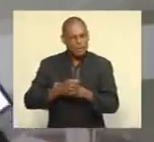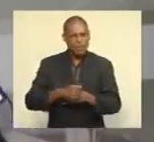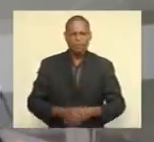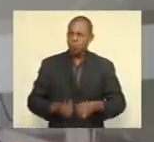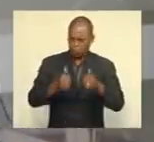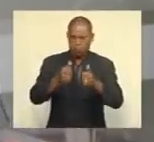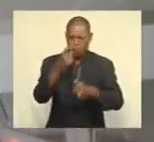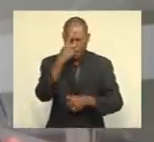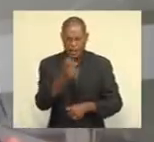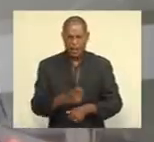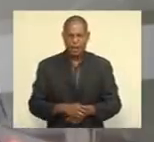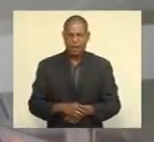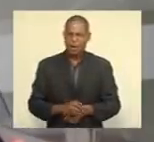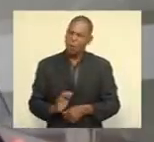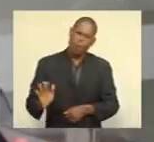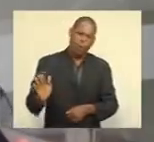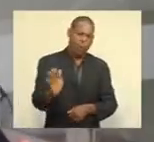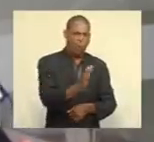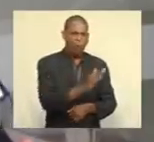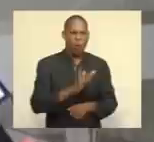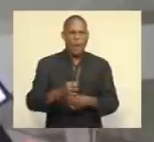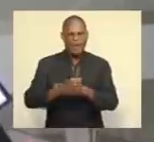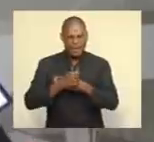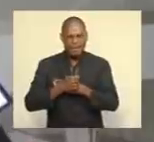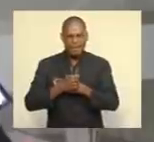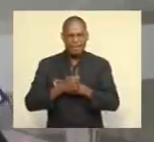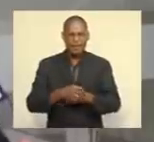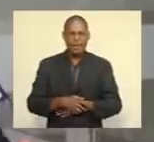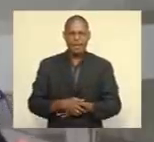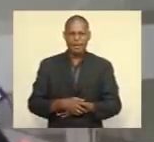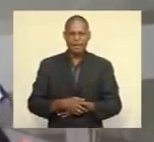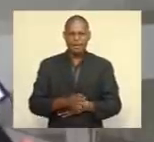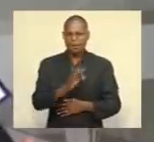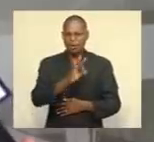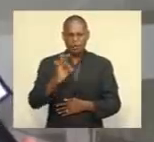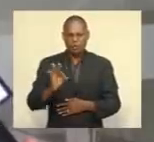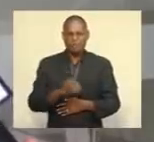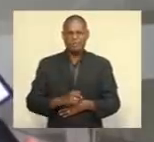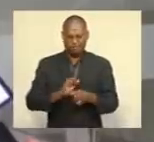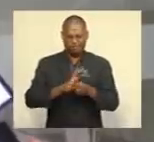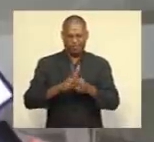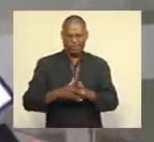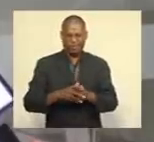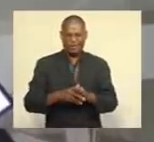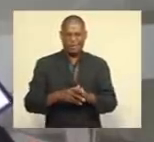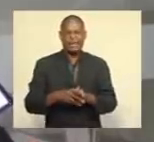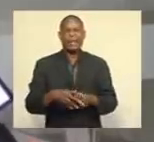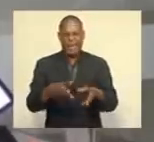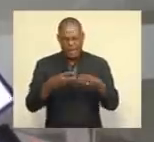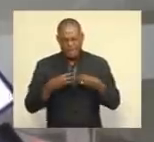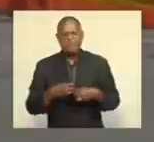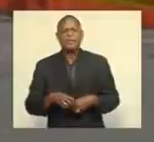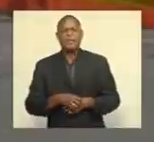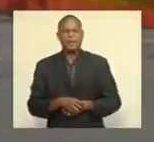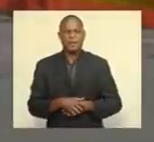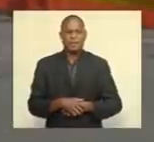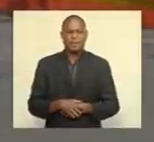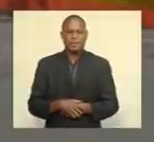in order for everyone to be safe, like not to get the virus. So yeah, it's a good idea for us to get locked down.